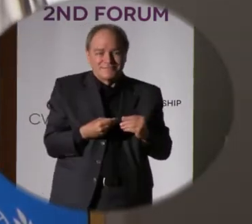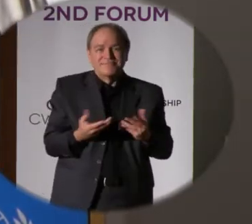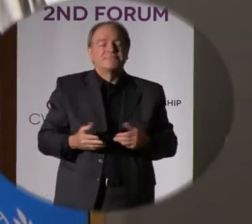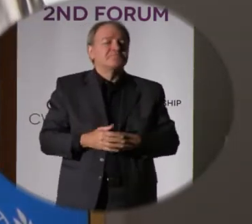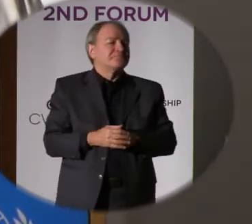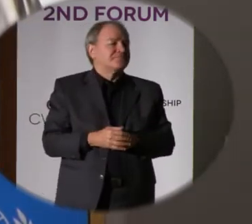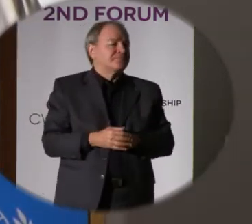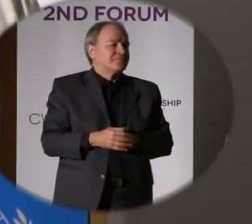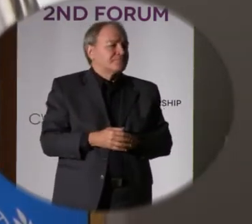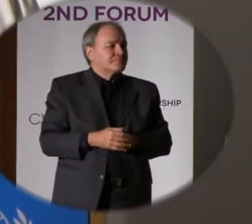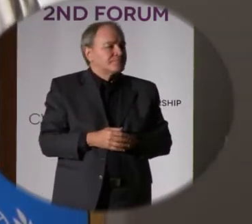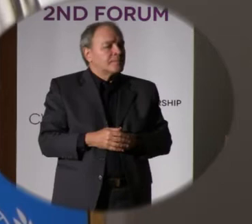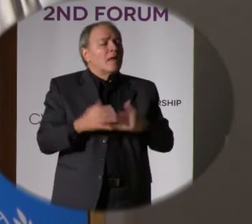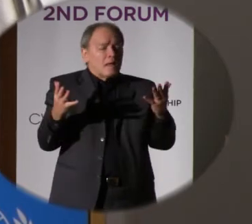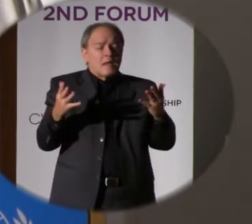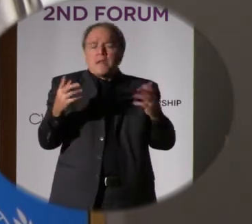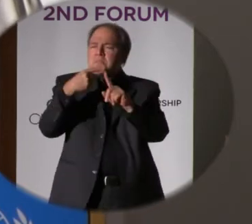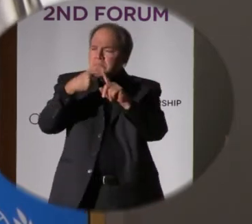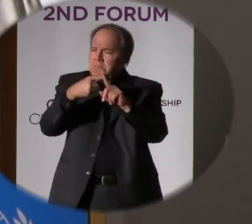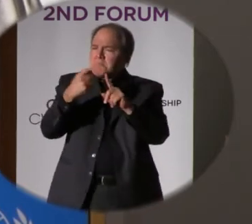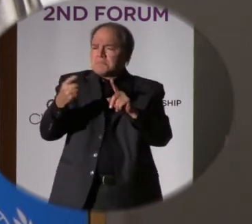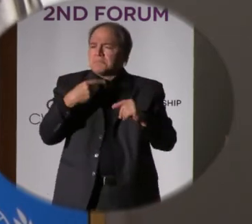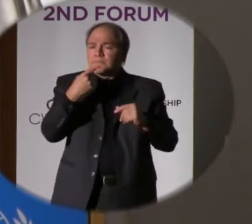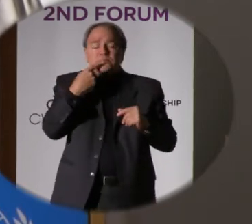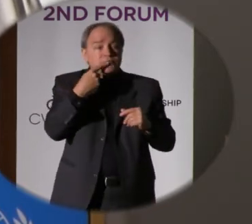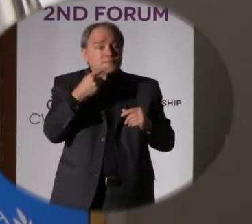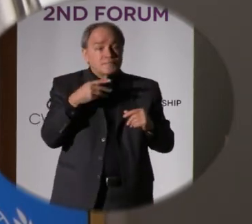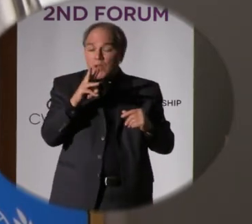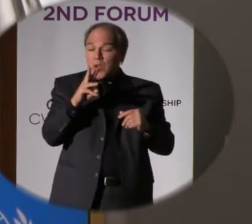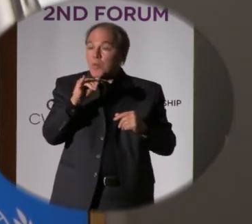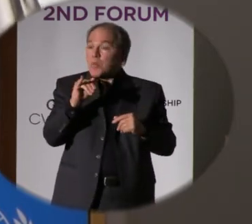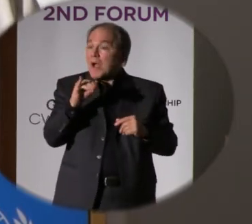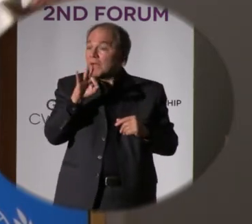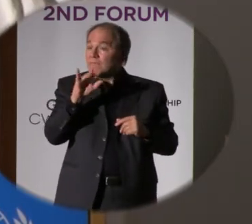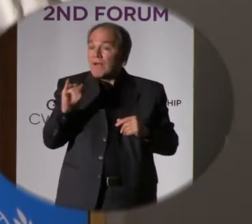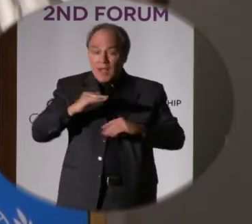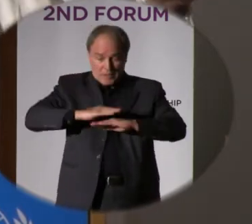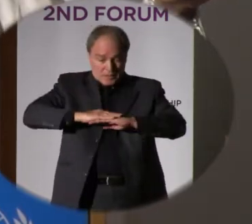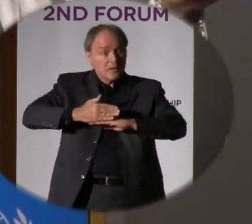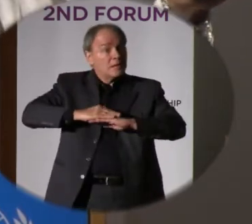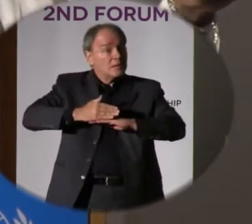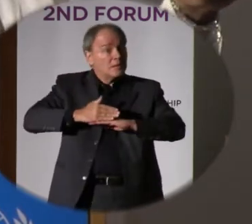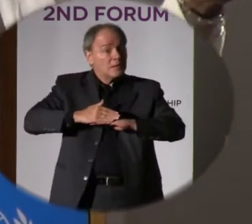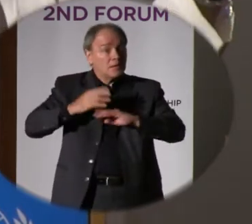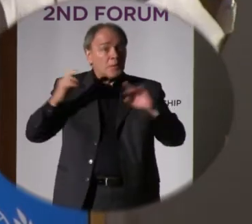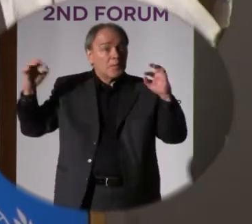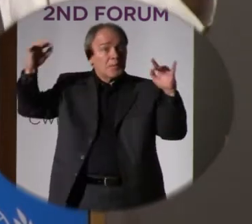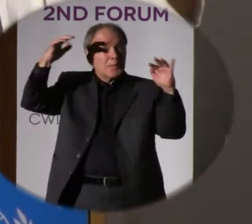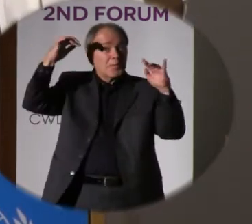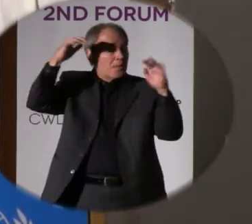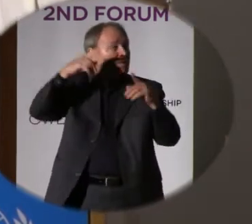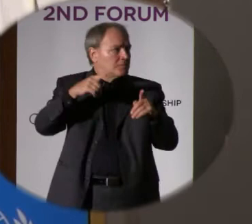Let me also mention again that Wi-Fi is available. You have the